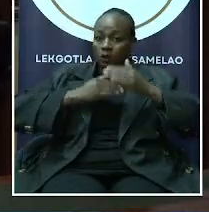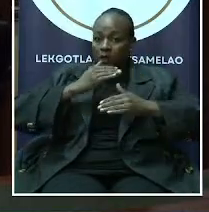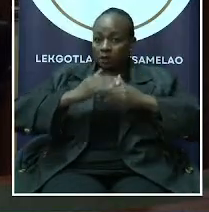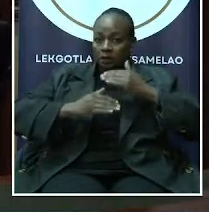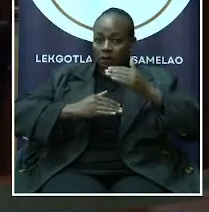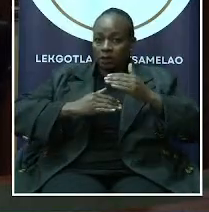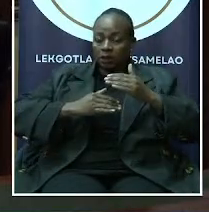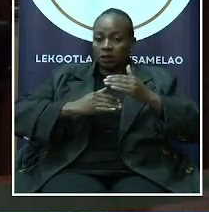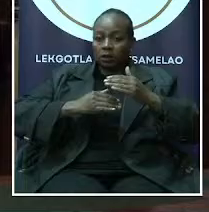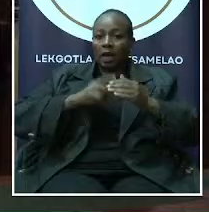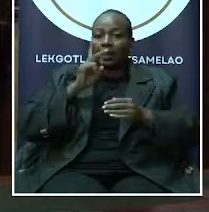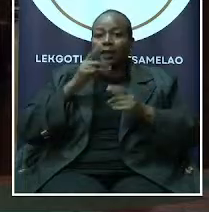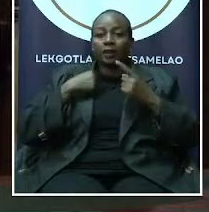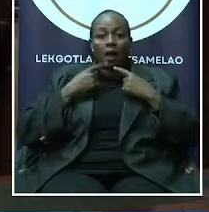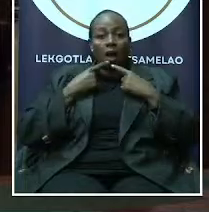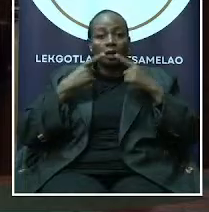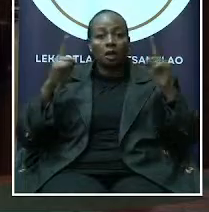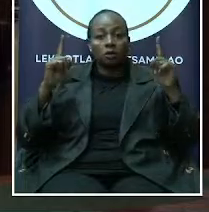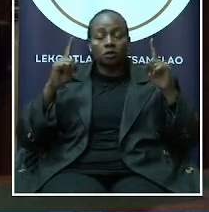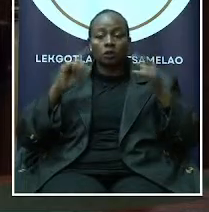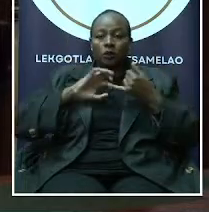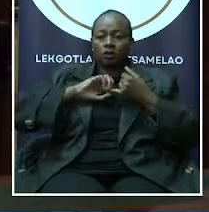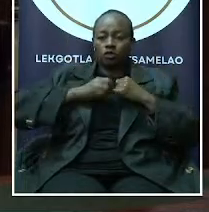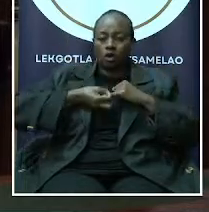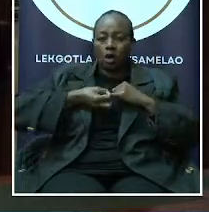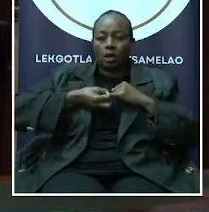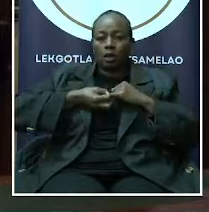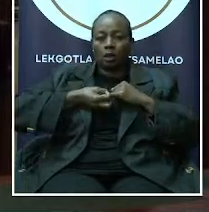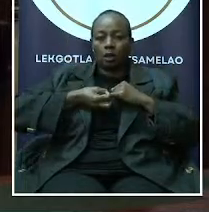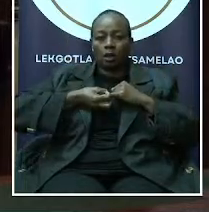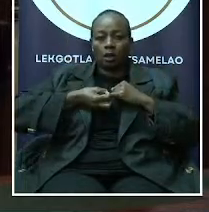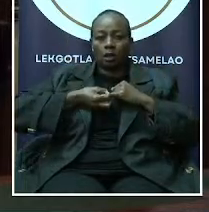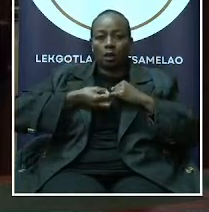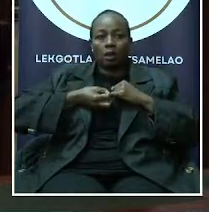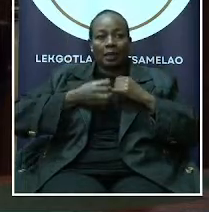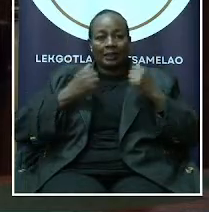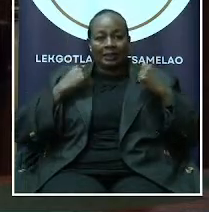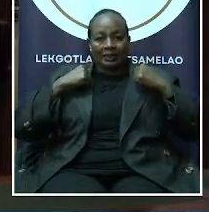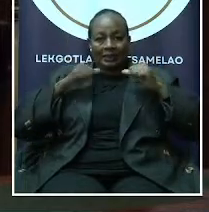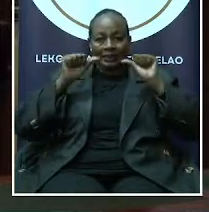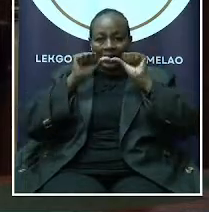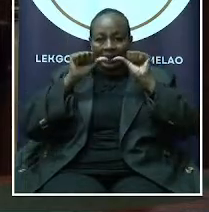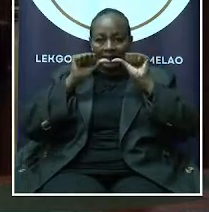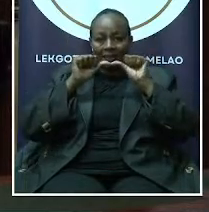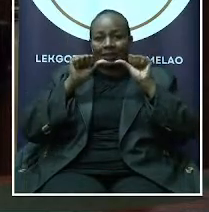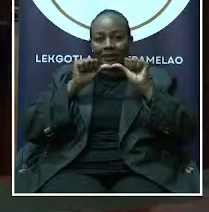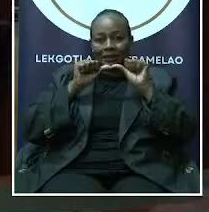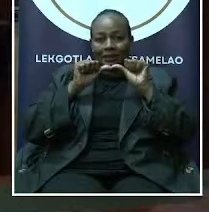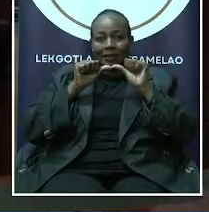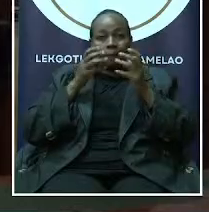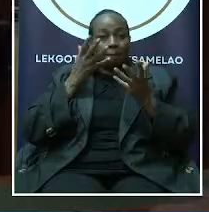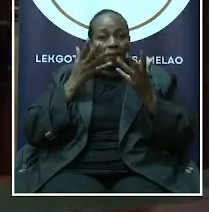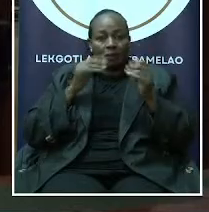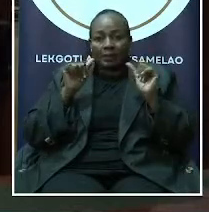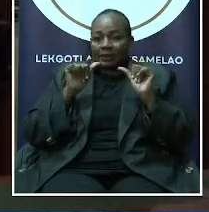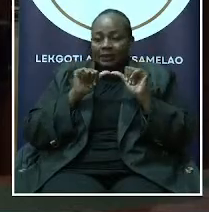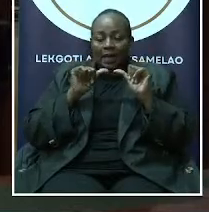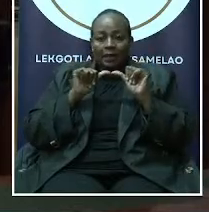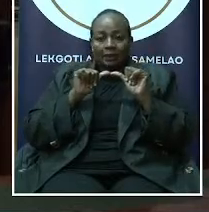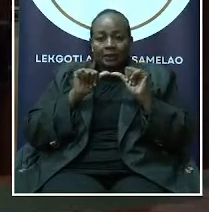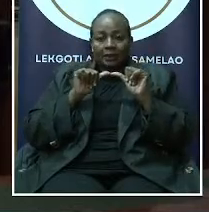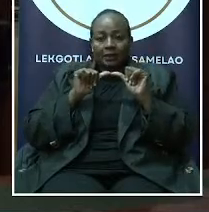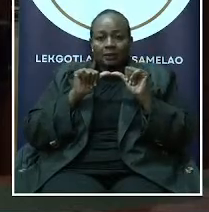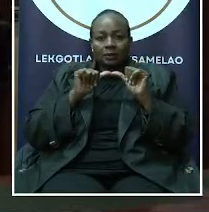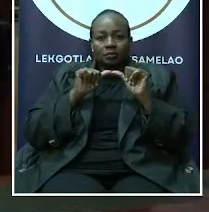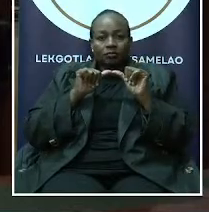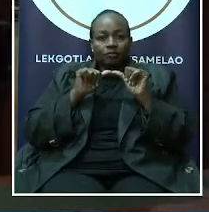this announcement. We tried as far as possible to go with the sizes that we have. It's possible that it's not possible, sizes